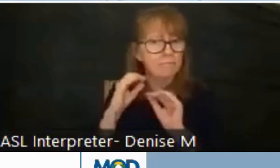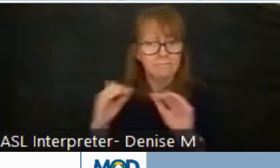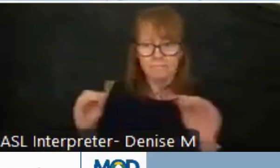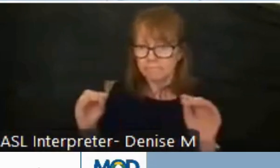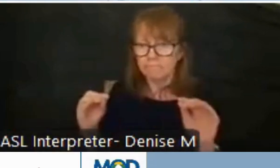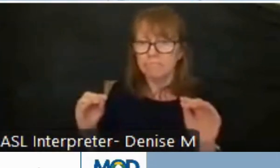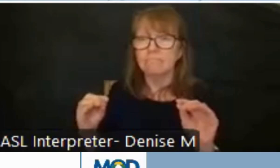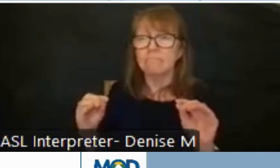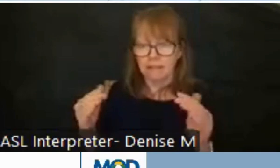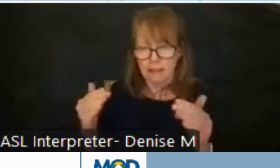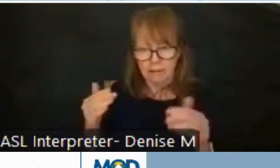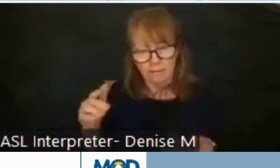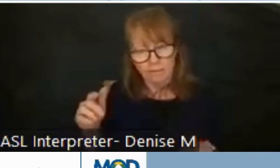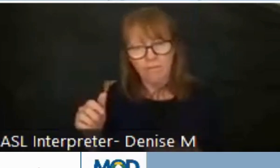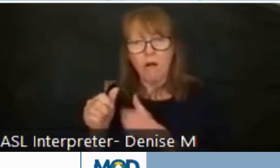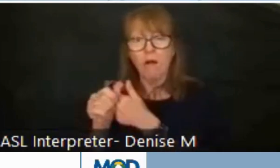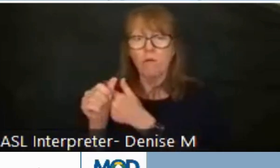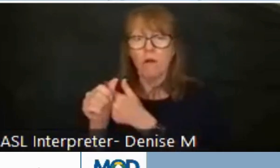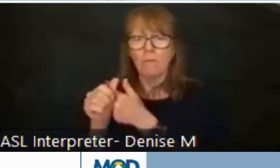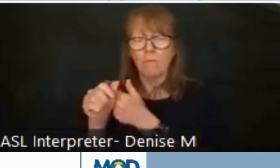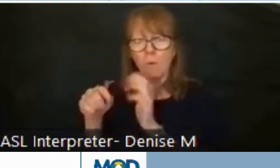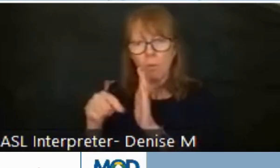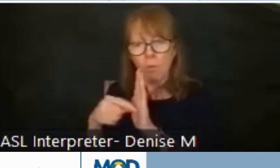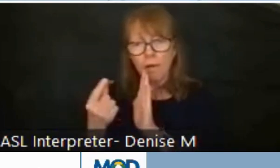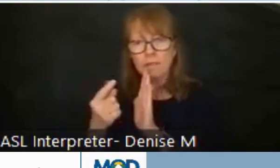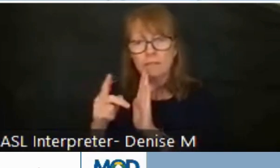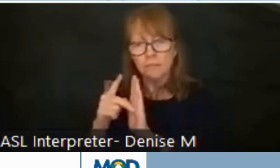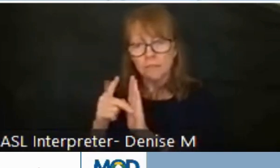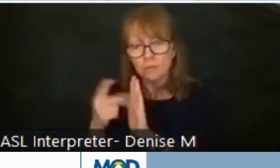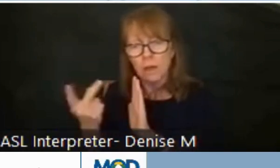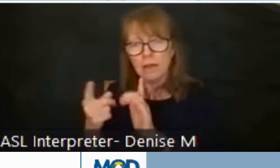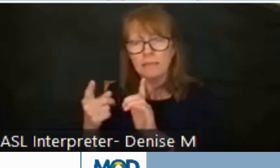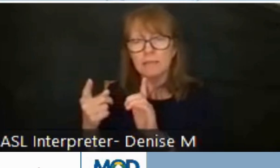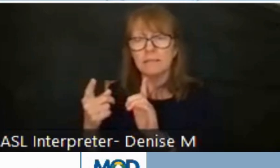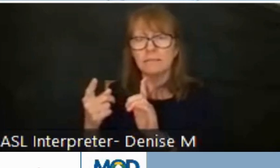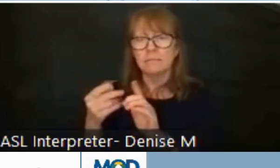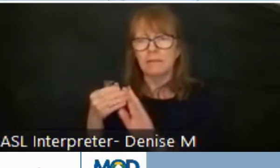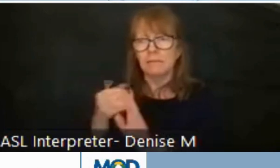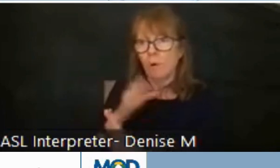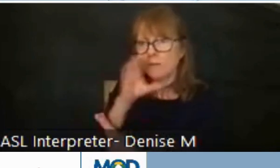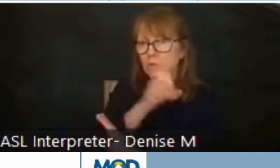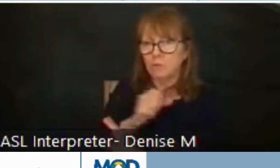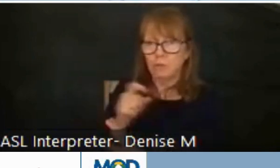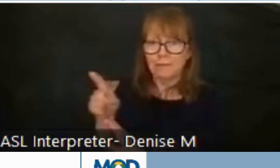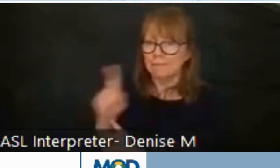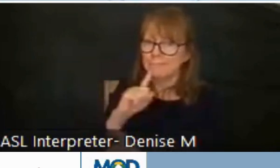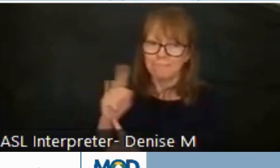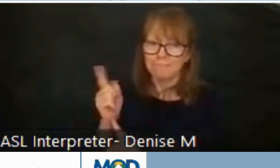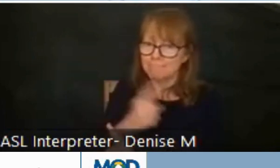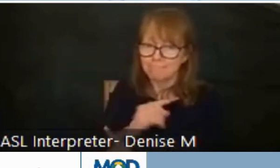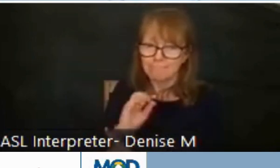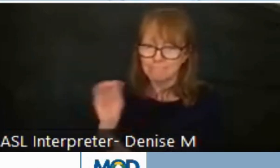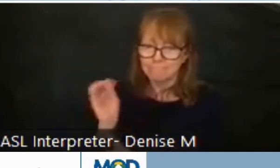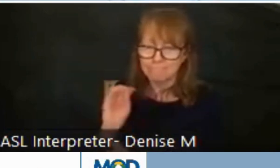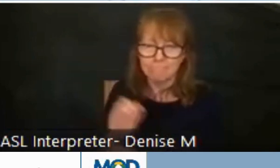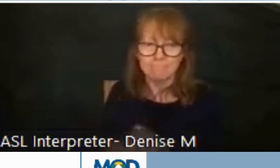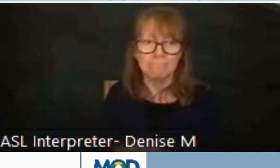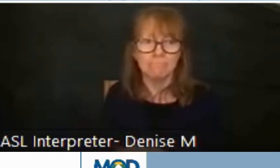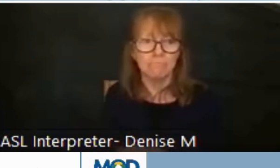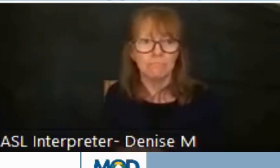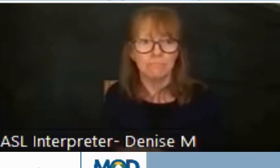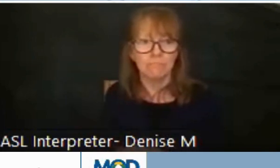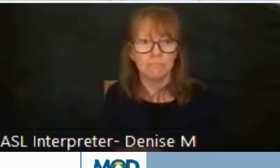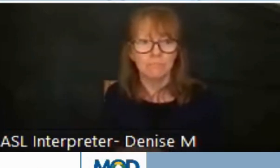going to want to follow up at least once or twice before assuming they aren't going to respond. We usually suggest giving the